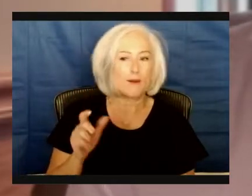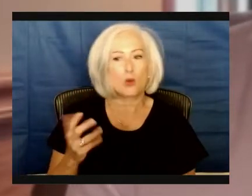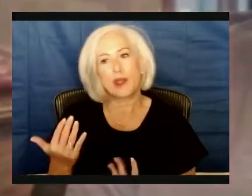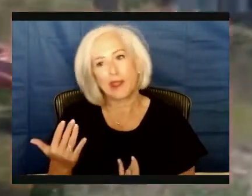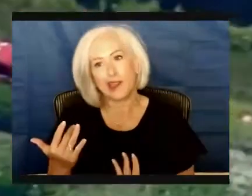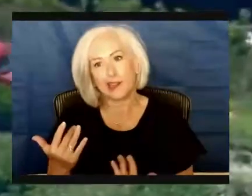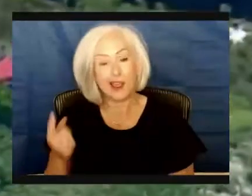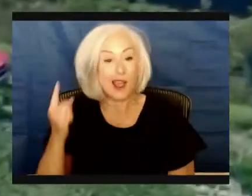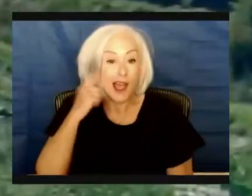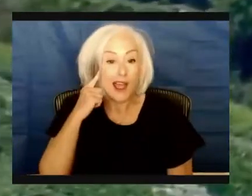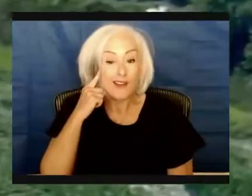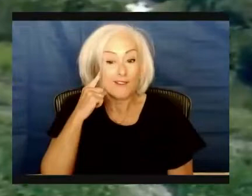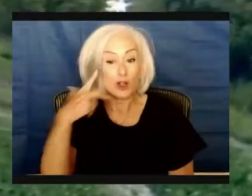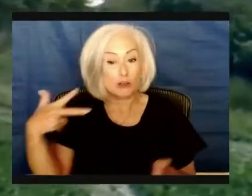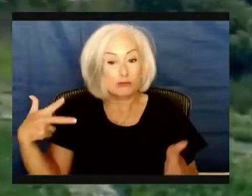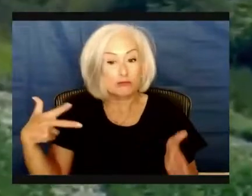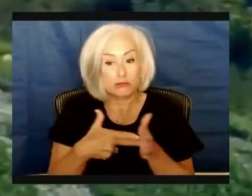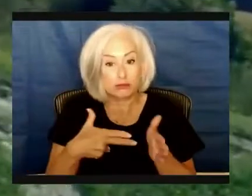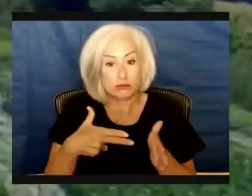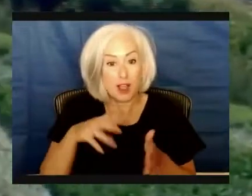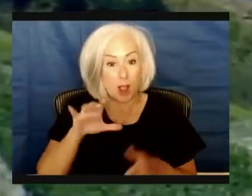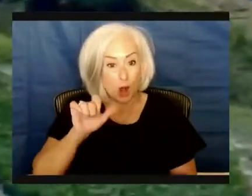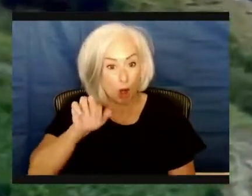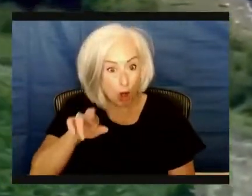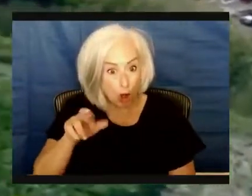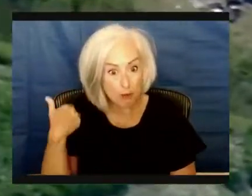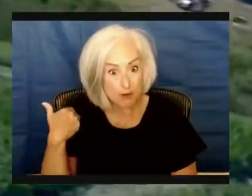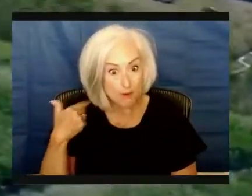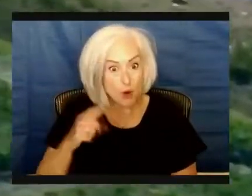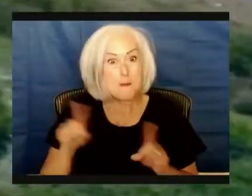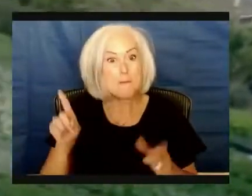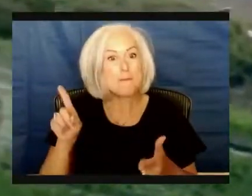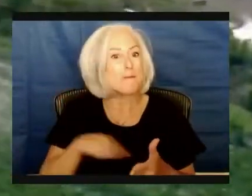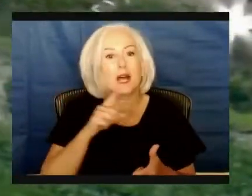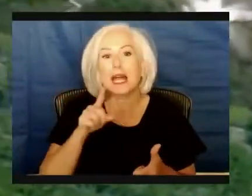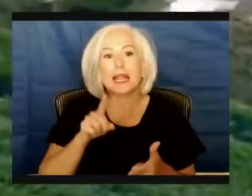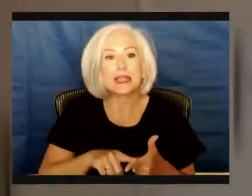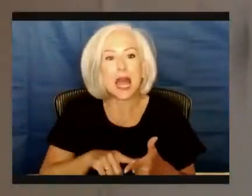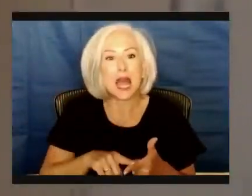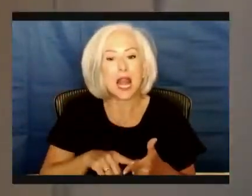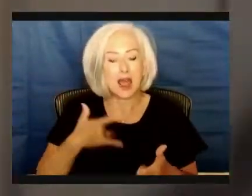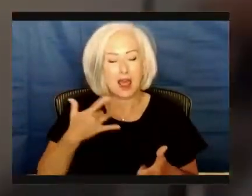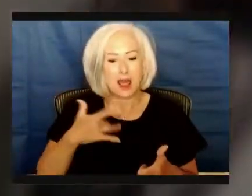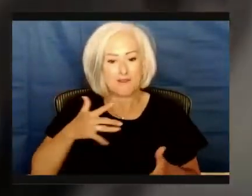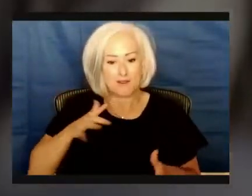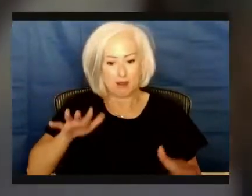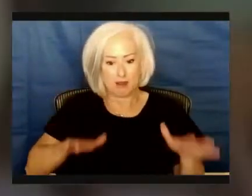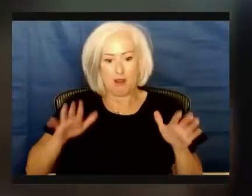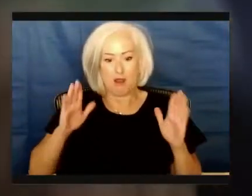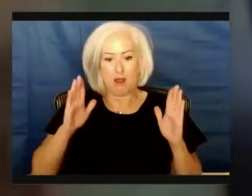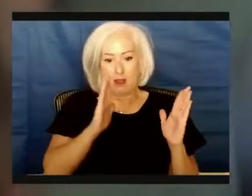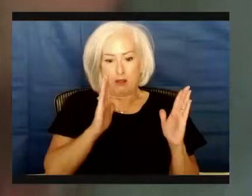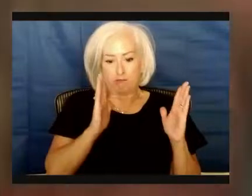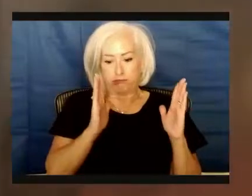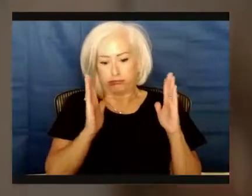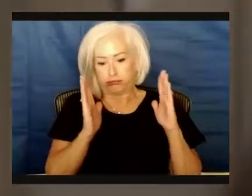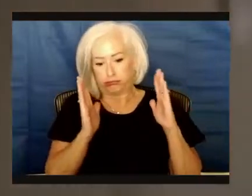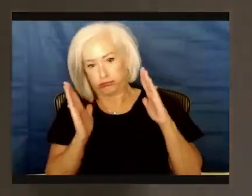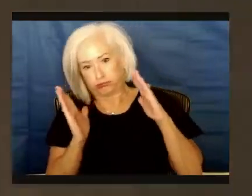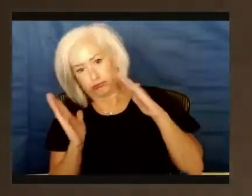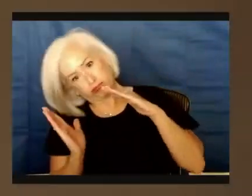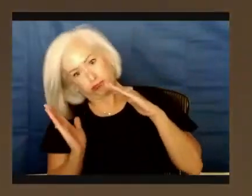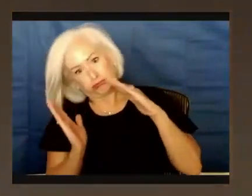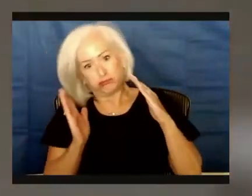but then when I started to feel the train start to tip, and I saw the car in front of us start to fall over, that's when I kind of knew